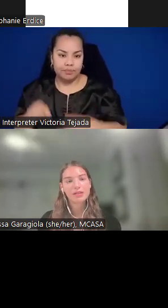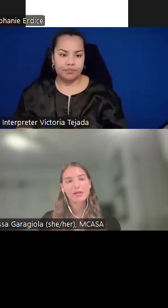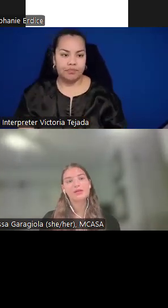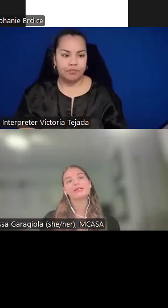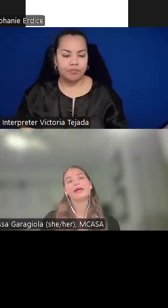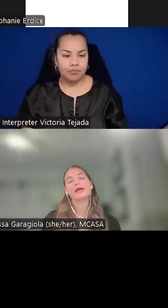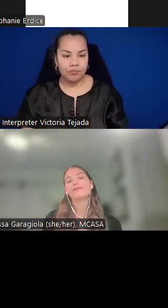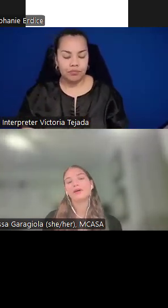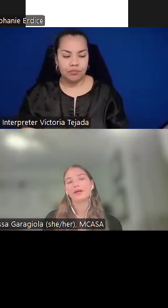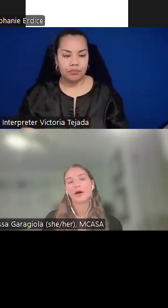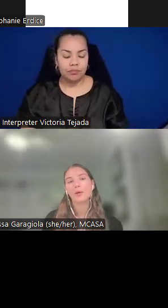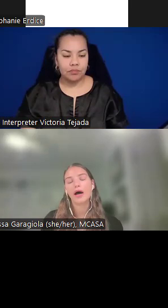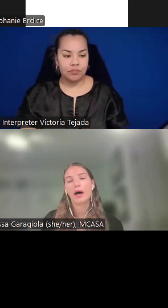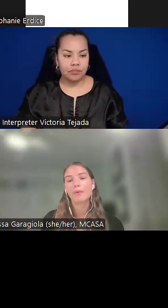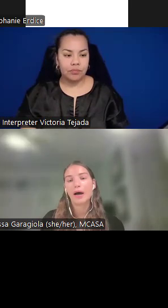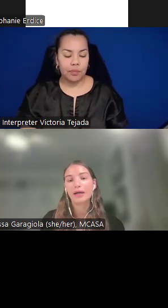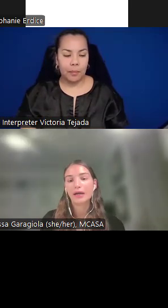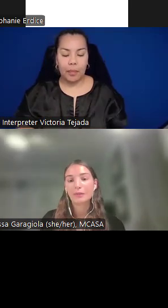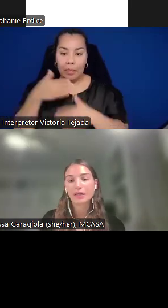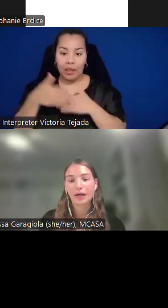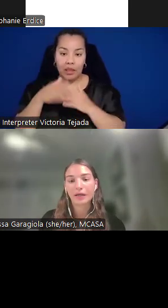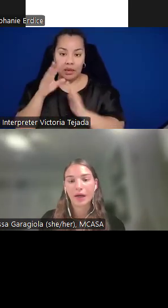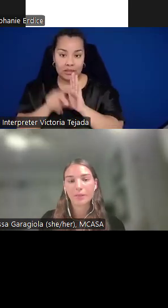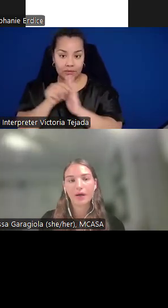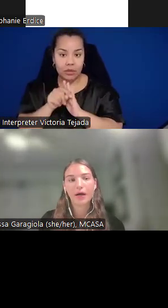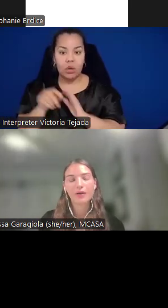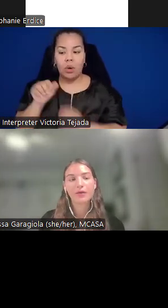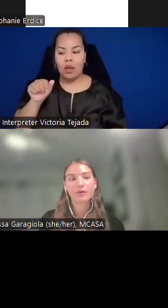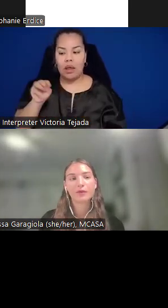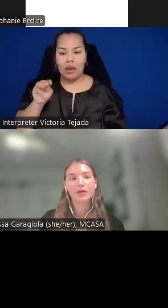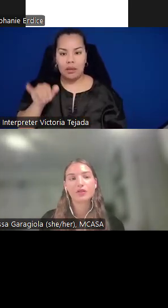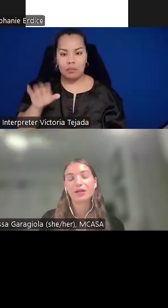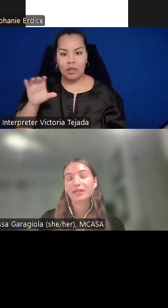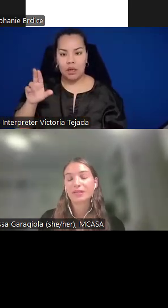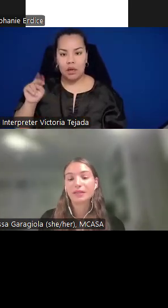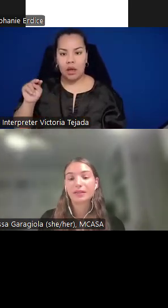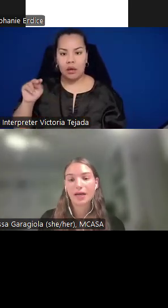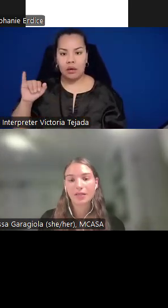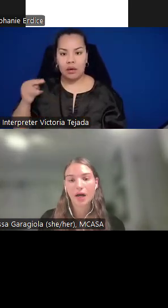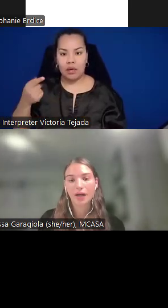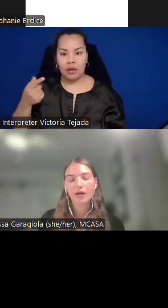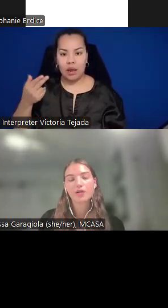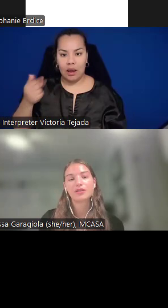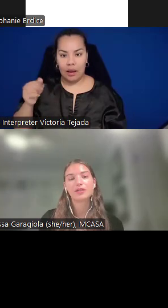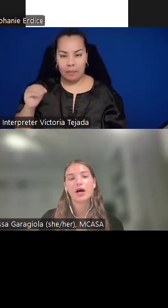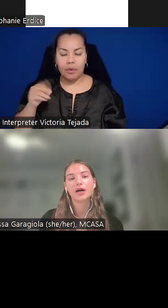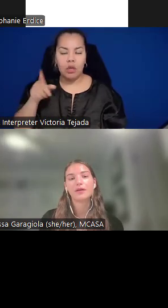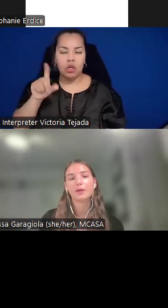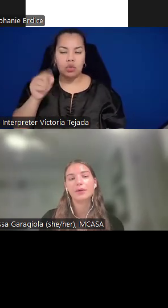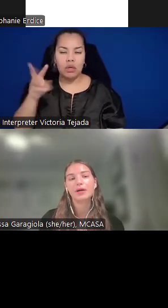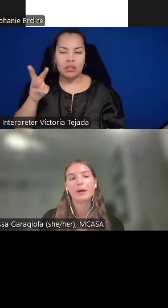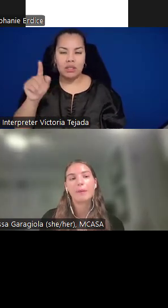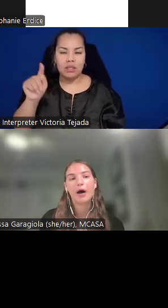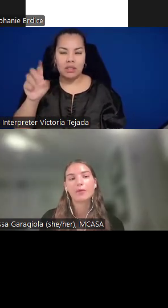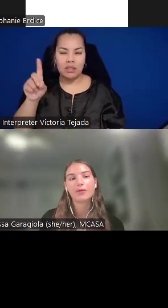So this is a video by Amy Cunningham through a 2016 TED Talk. She's going to talk a